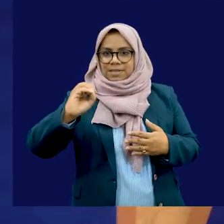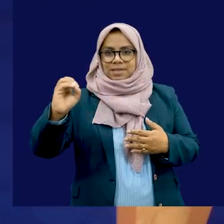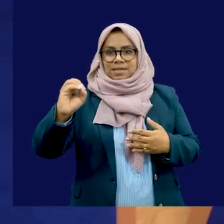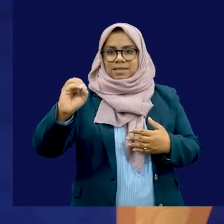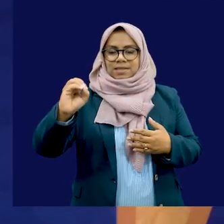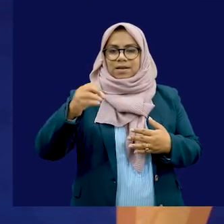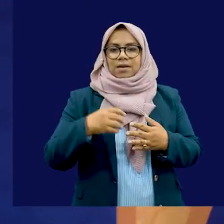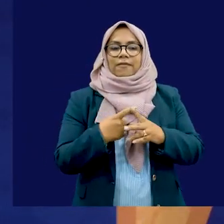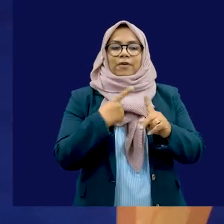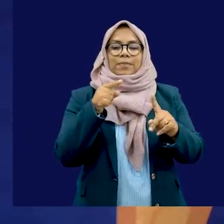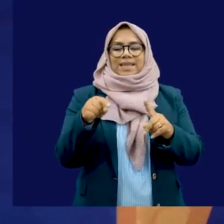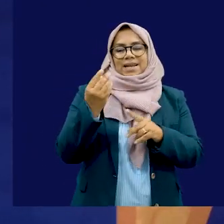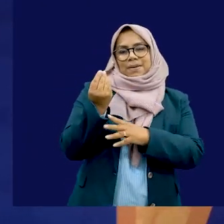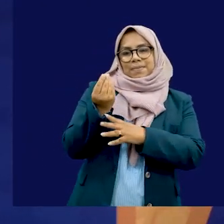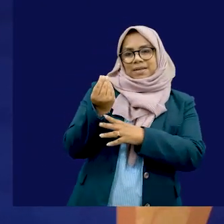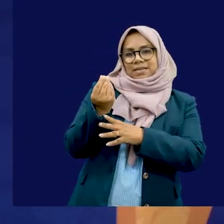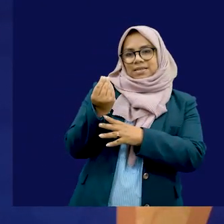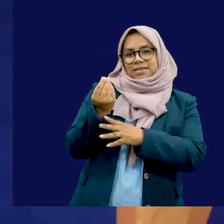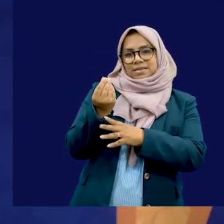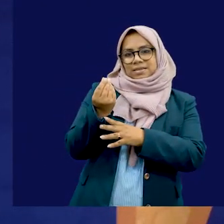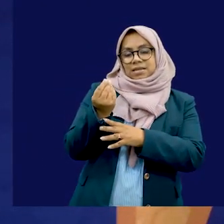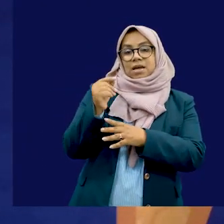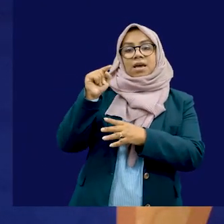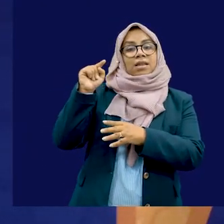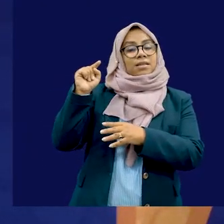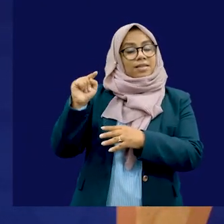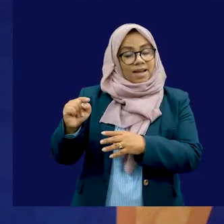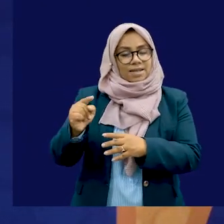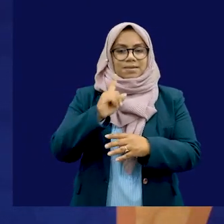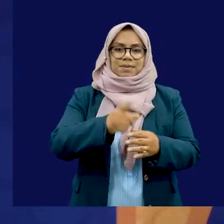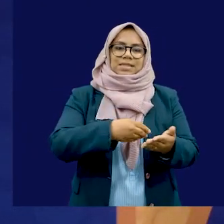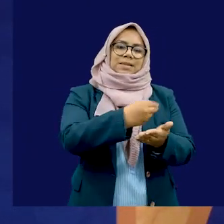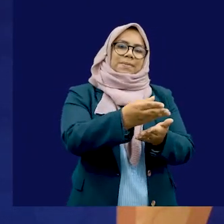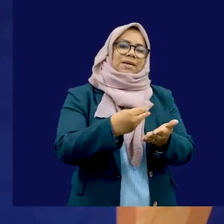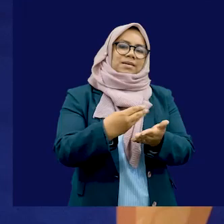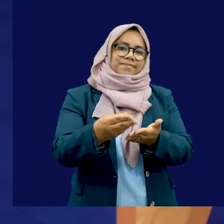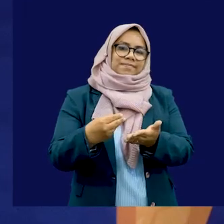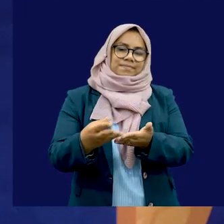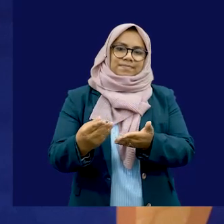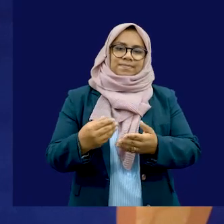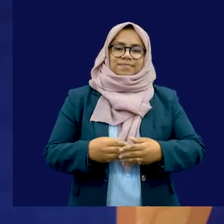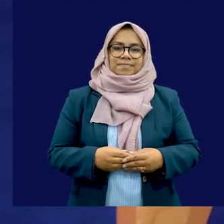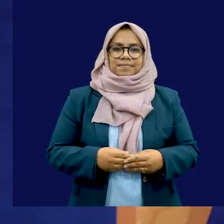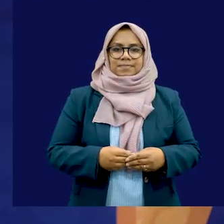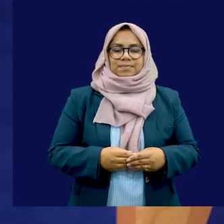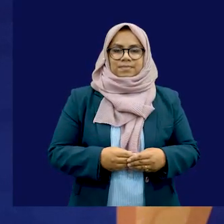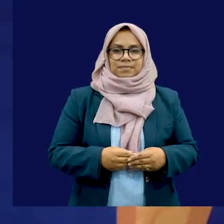2.5% of this amount and pay it as zakat.